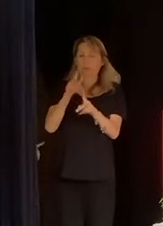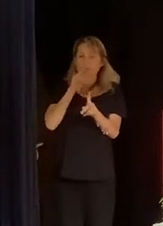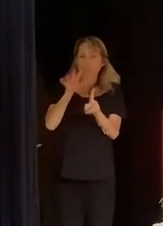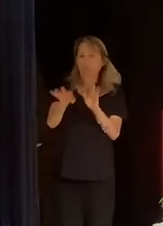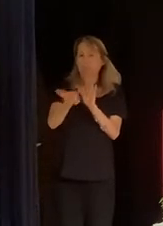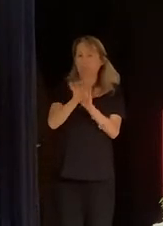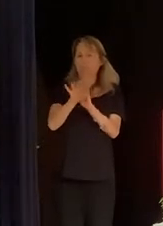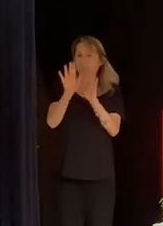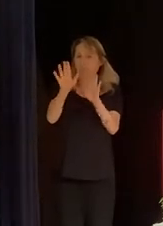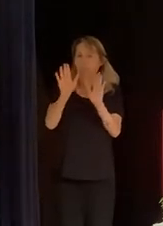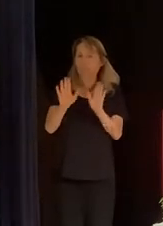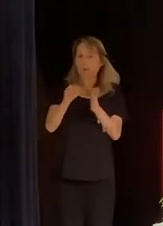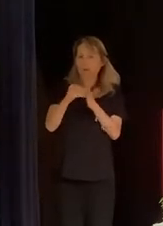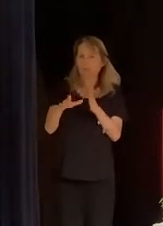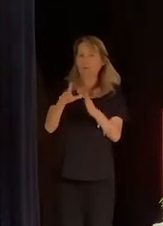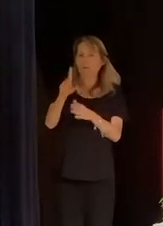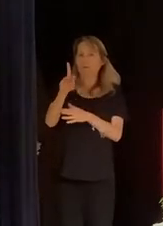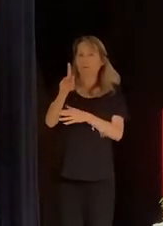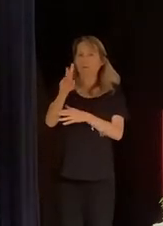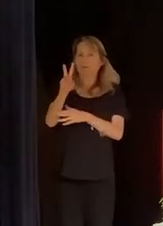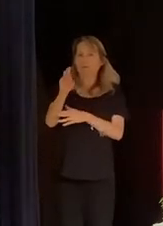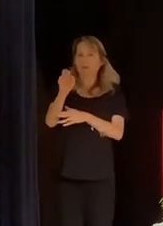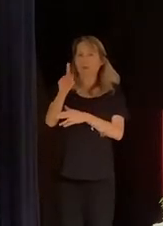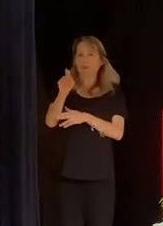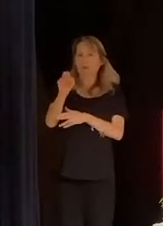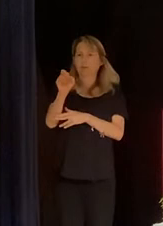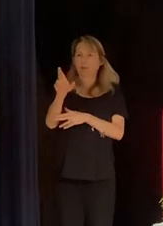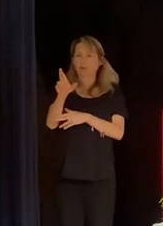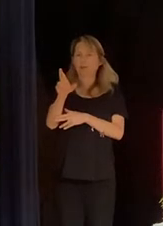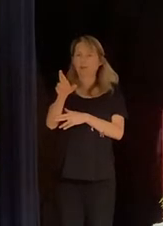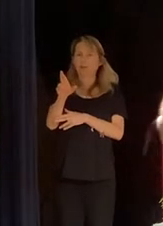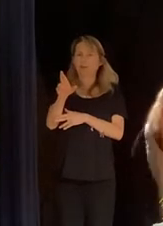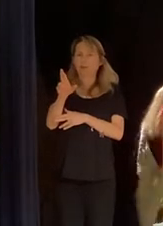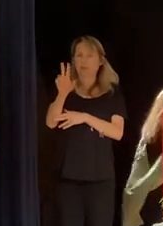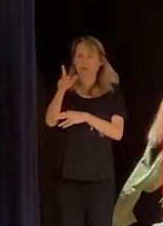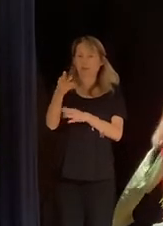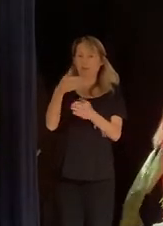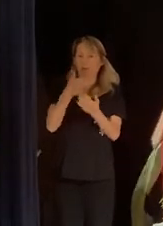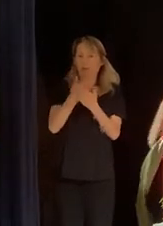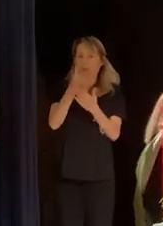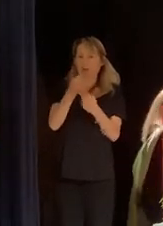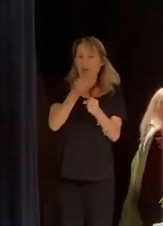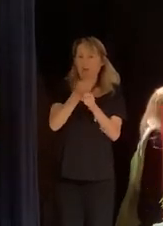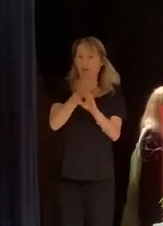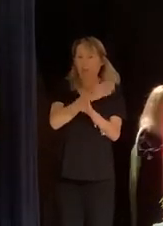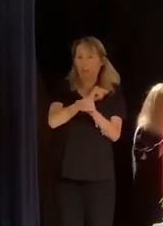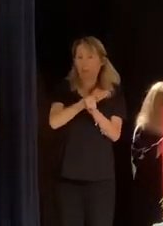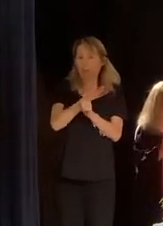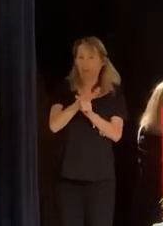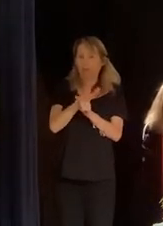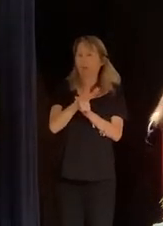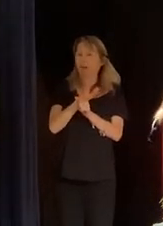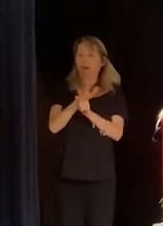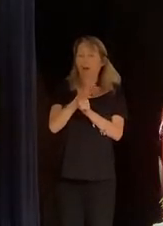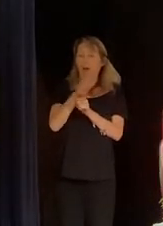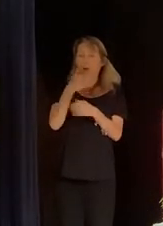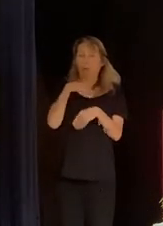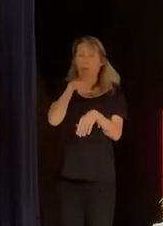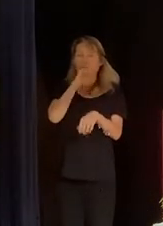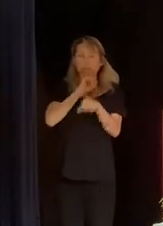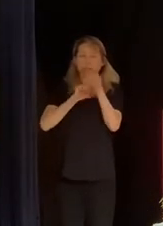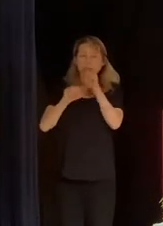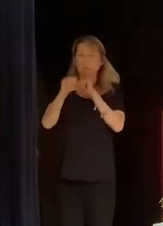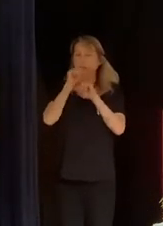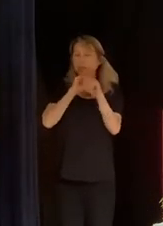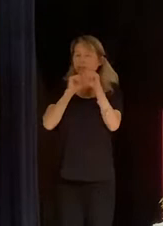Mr. Jeji's favorite students. Victor came to Drury a year before the pandemic struck, and despite all the odds he faced,